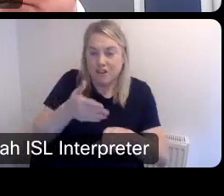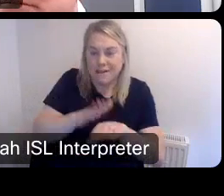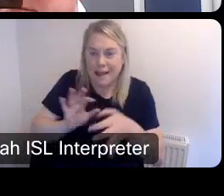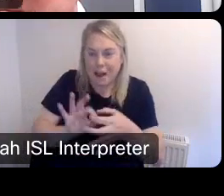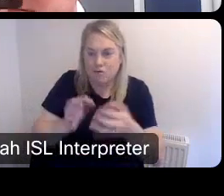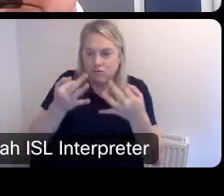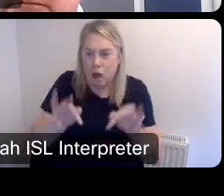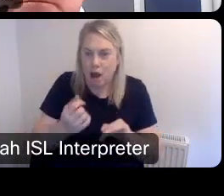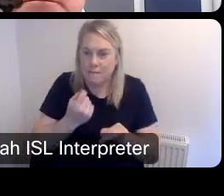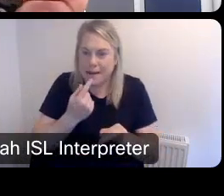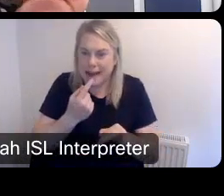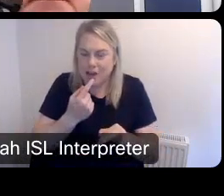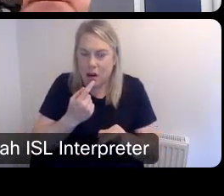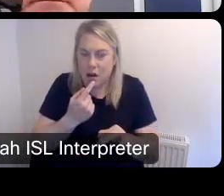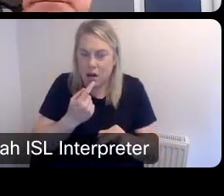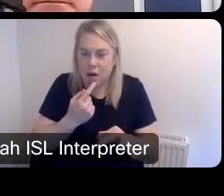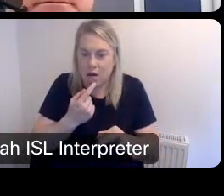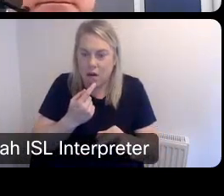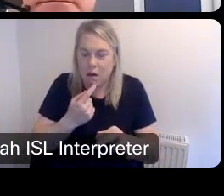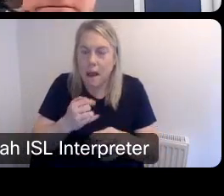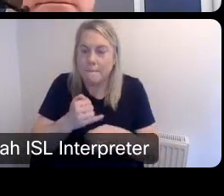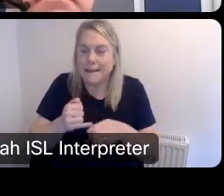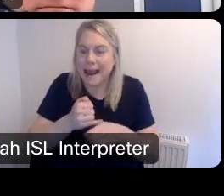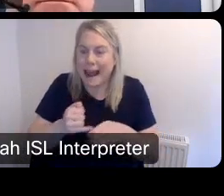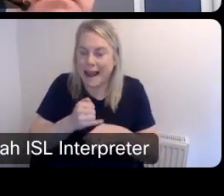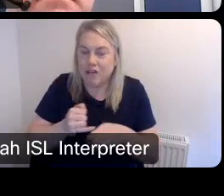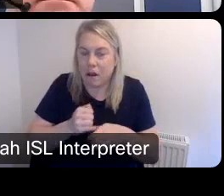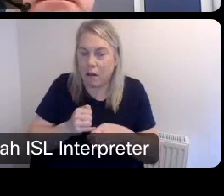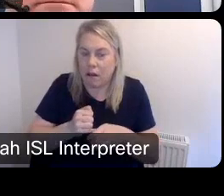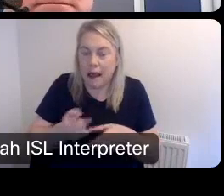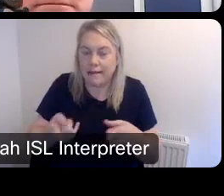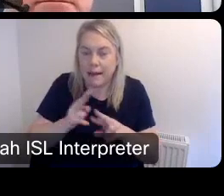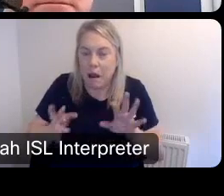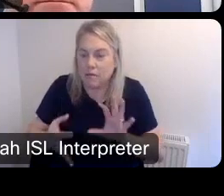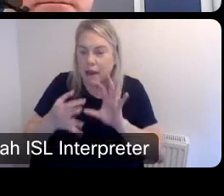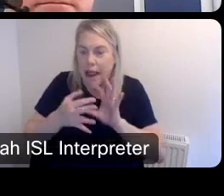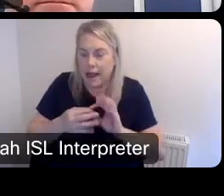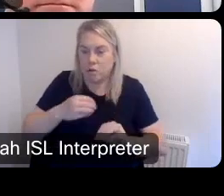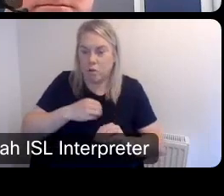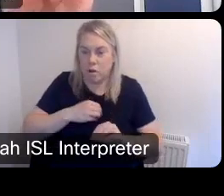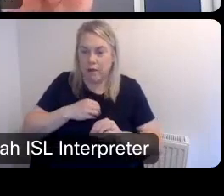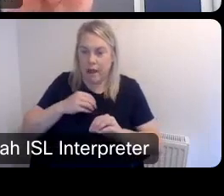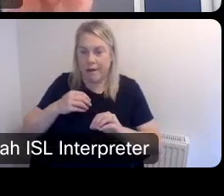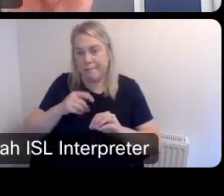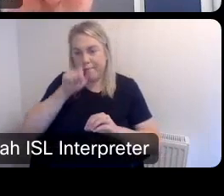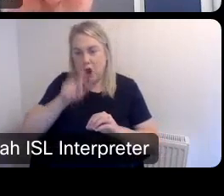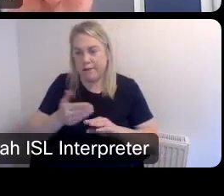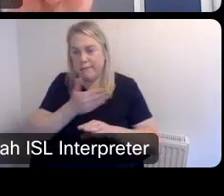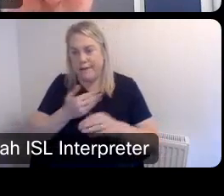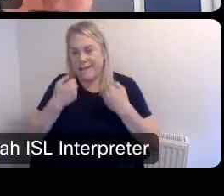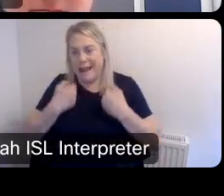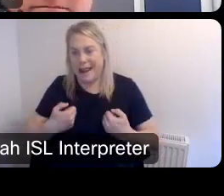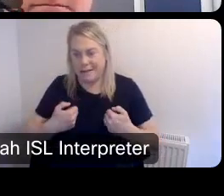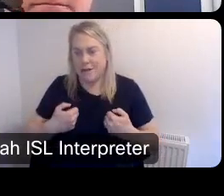was unintended and unanticipated as it did not arise from or was a consequence of the underlying illness.